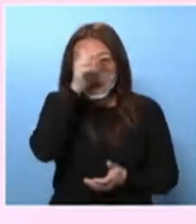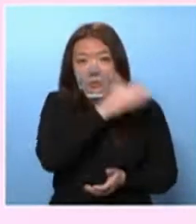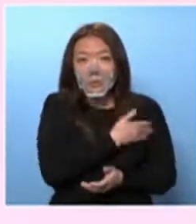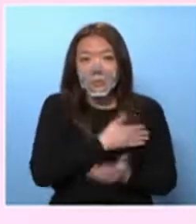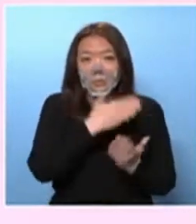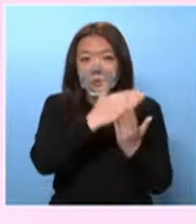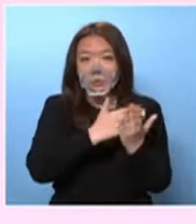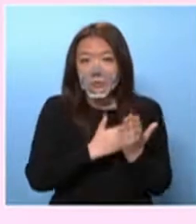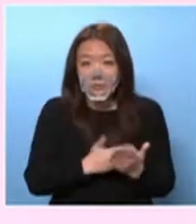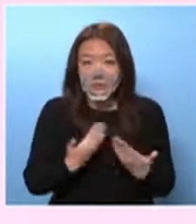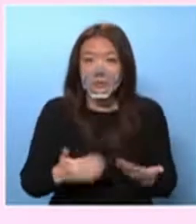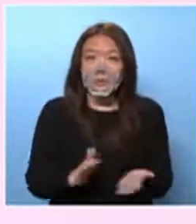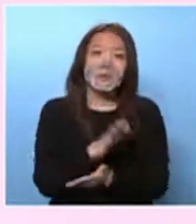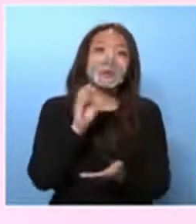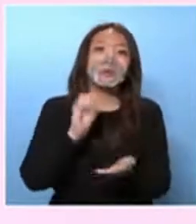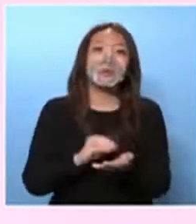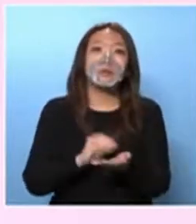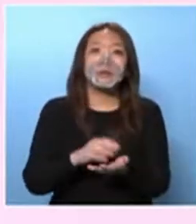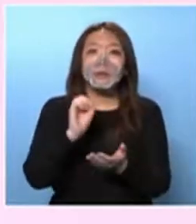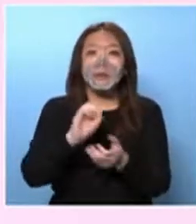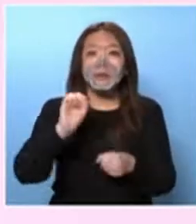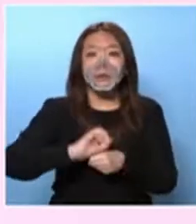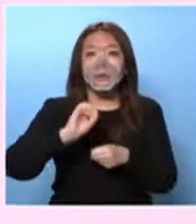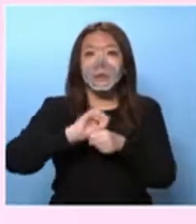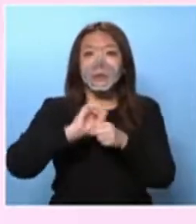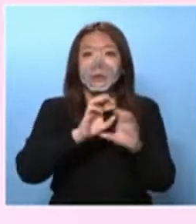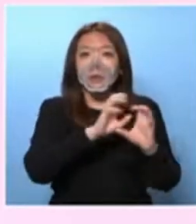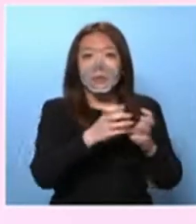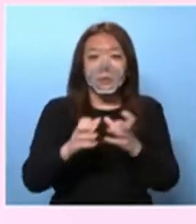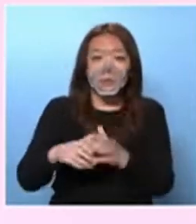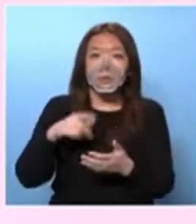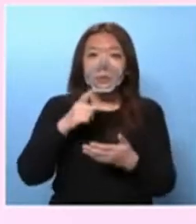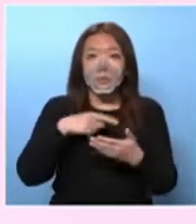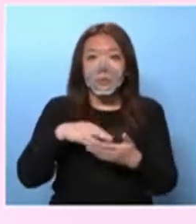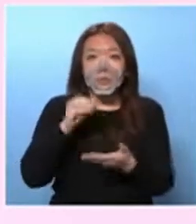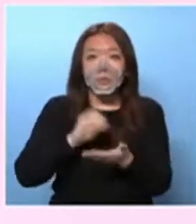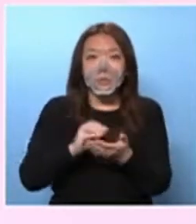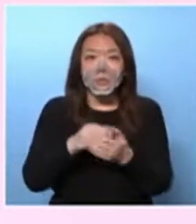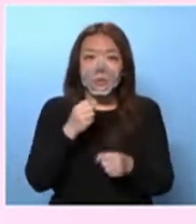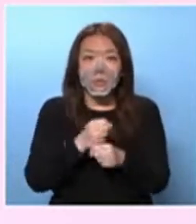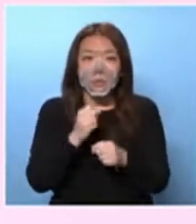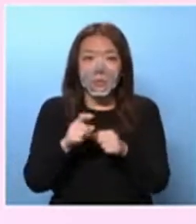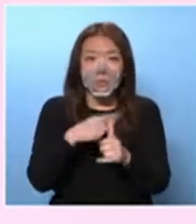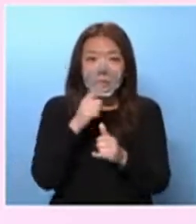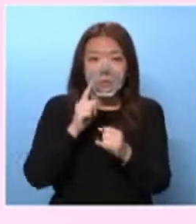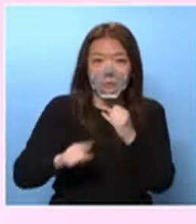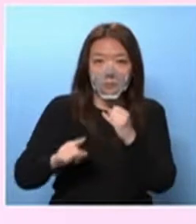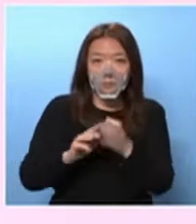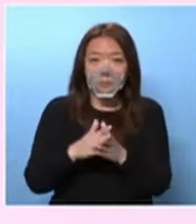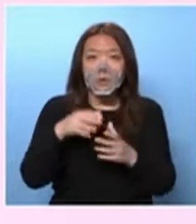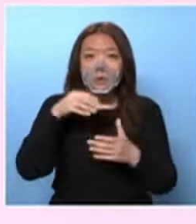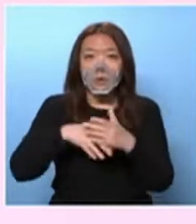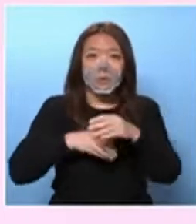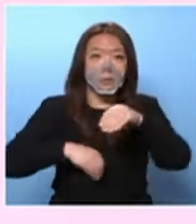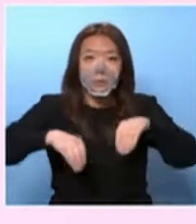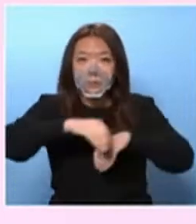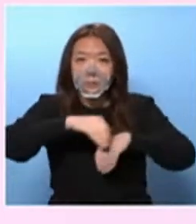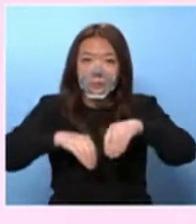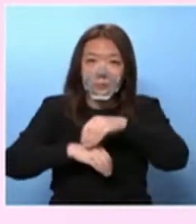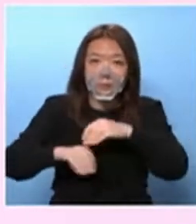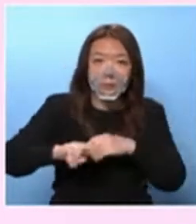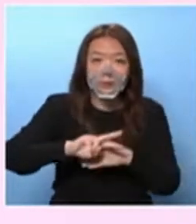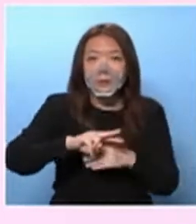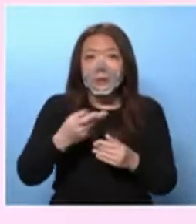year. The civil service establishment recorded zero growth in this financial year. Departments have enhanced effectiveness and efficiency